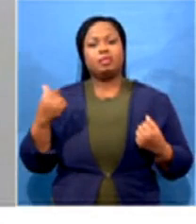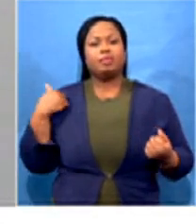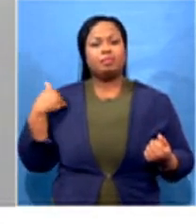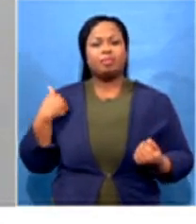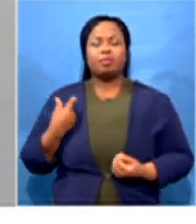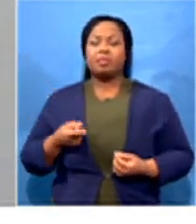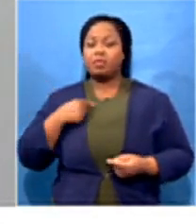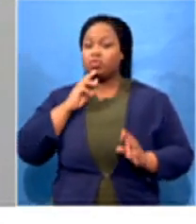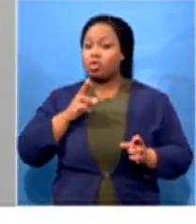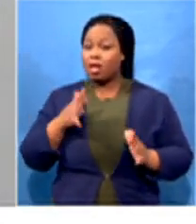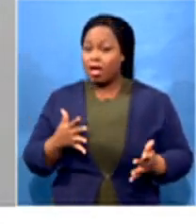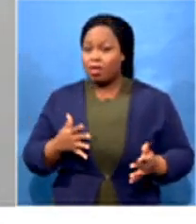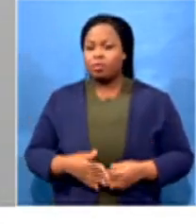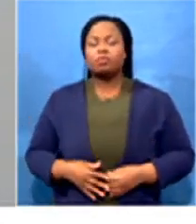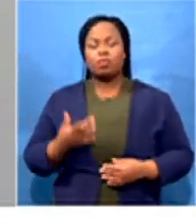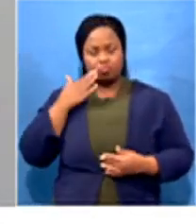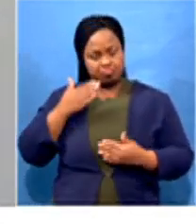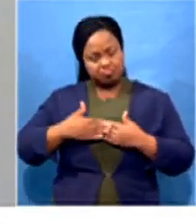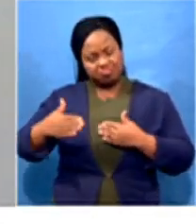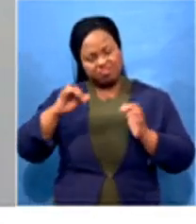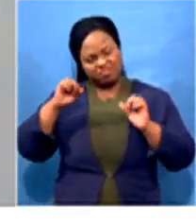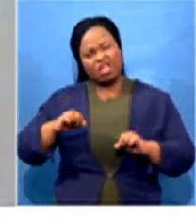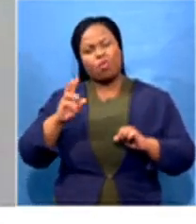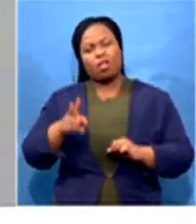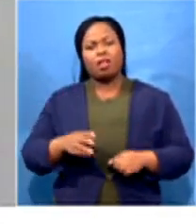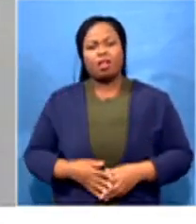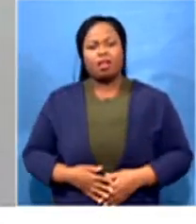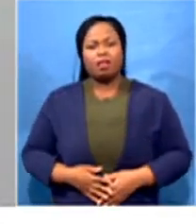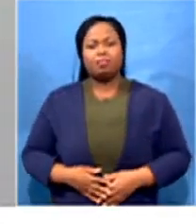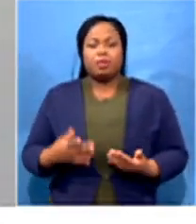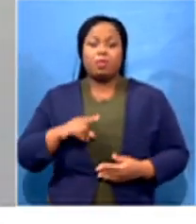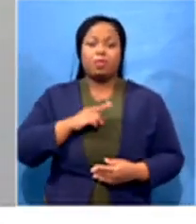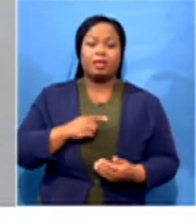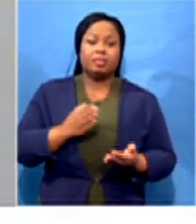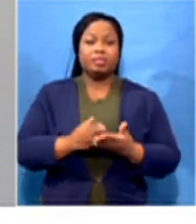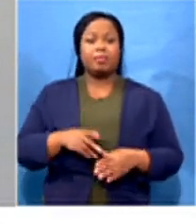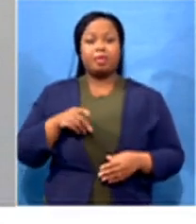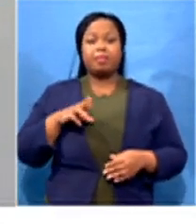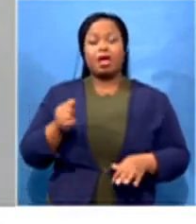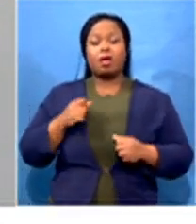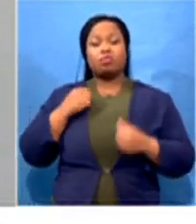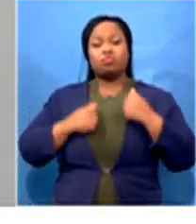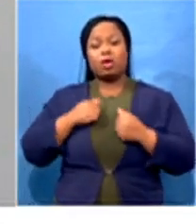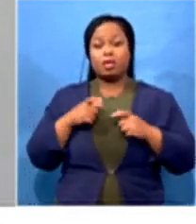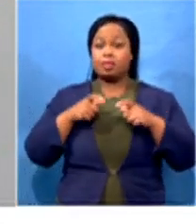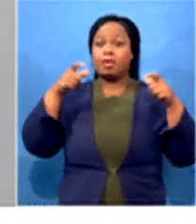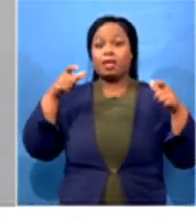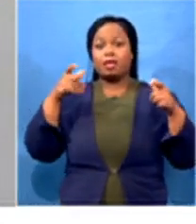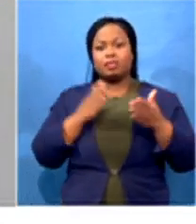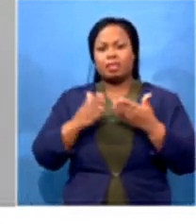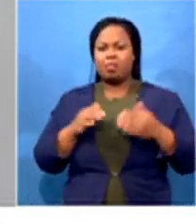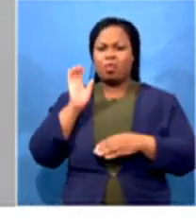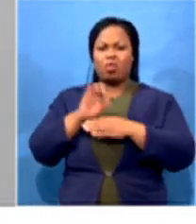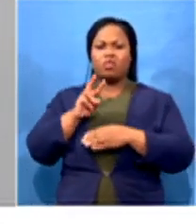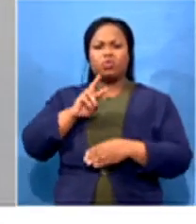is when we're allowed to. And, you know, obviously some of our ParkRuns are very large, some have over